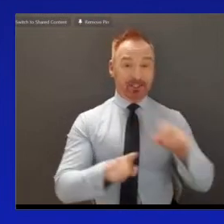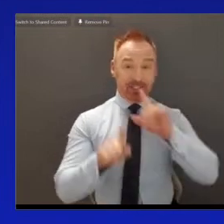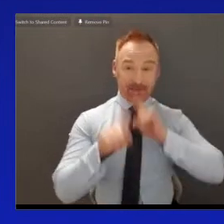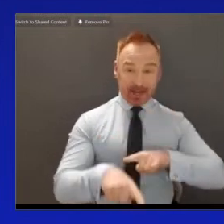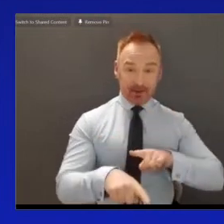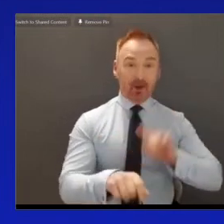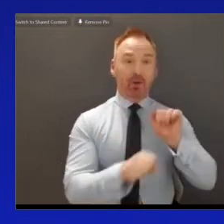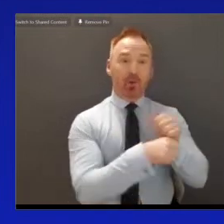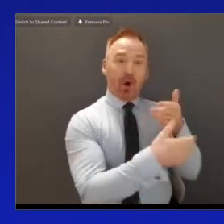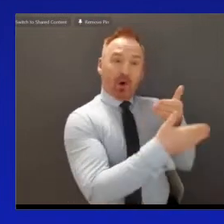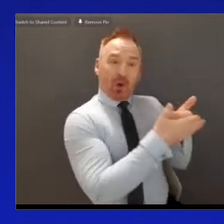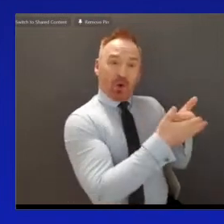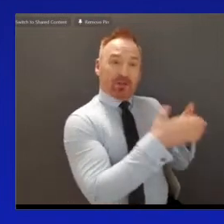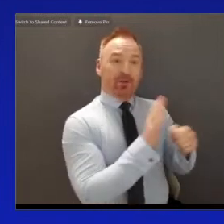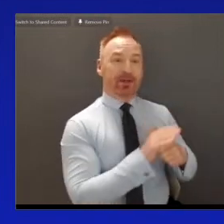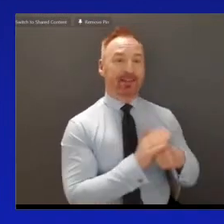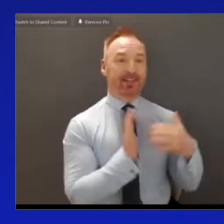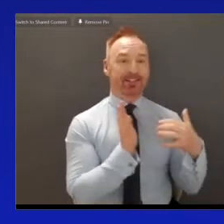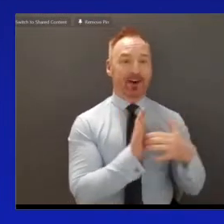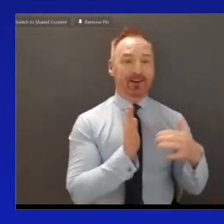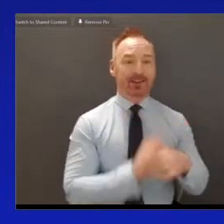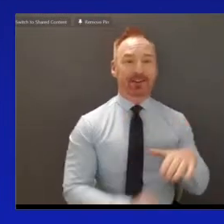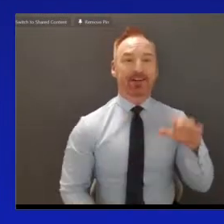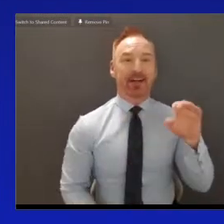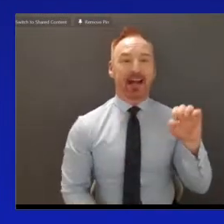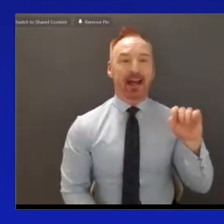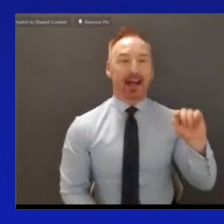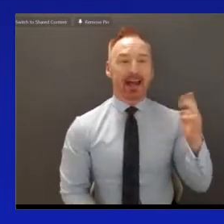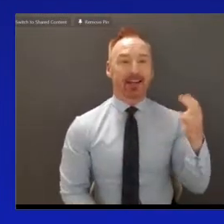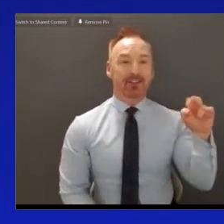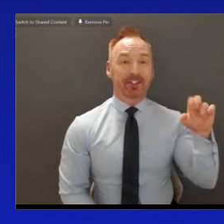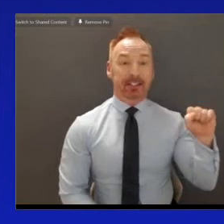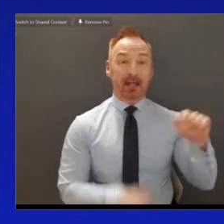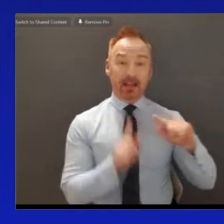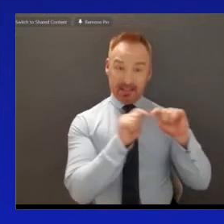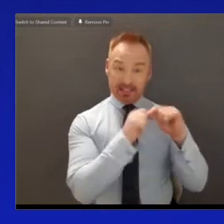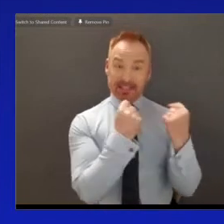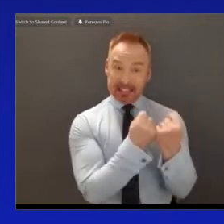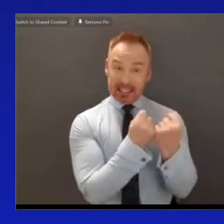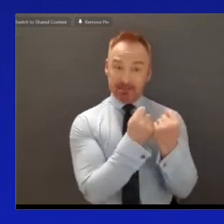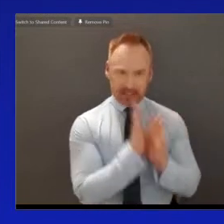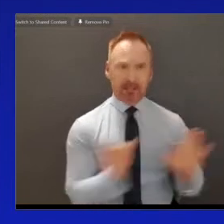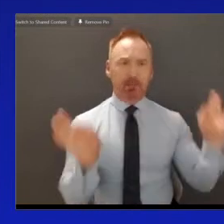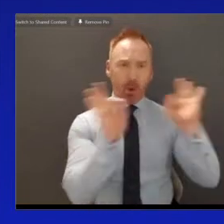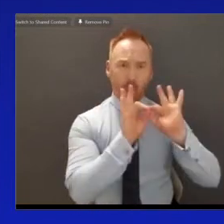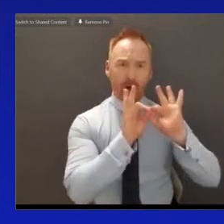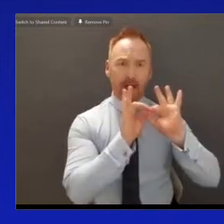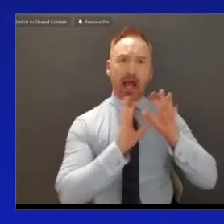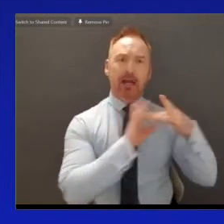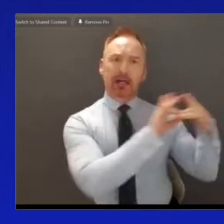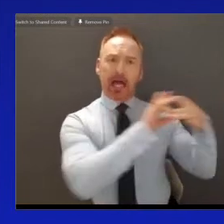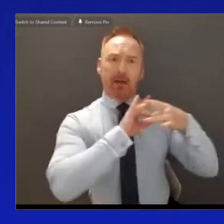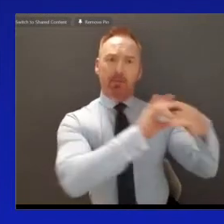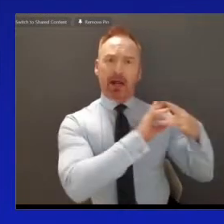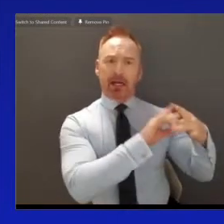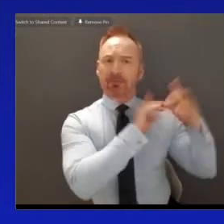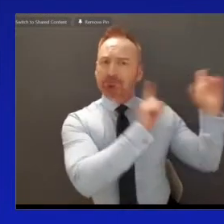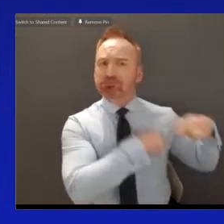And this teamwork has been both essential and collaborative since the beginning to ensure that we've had a